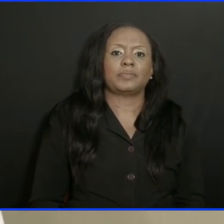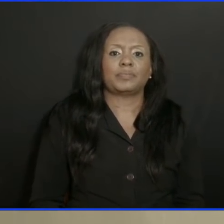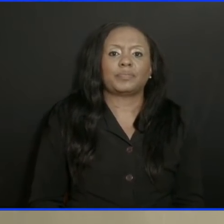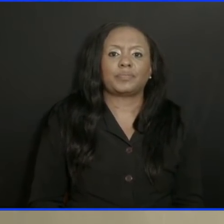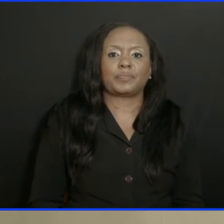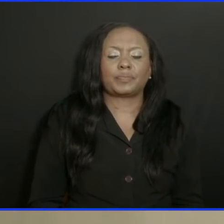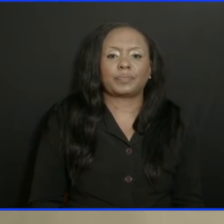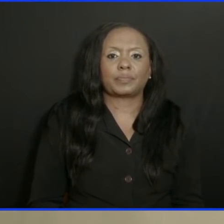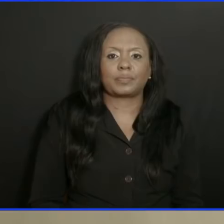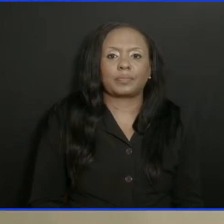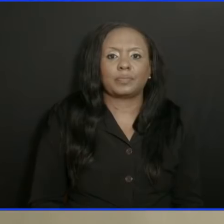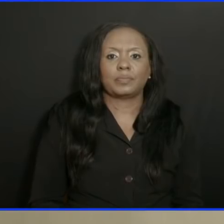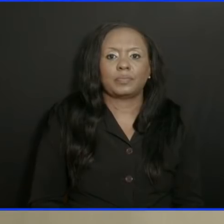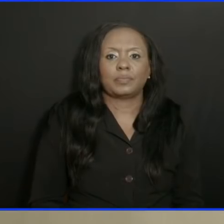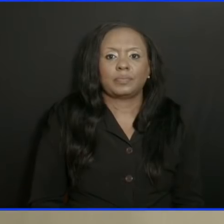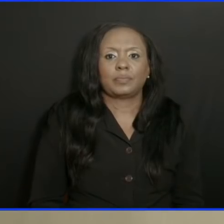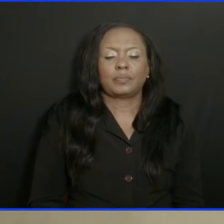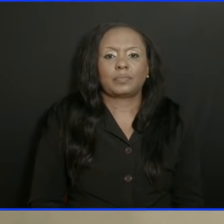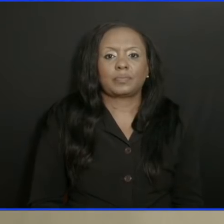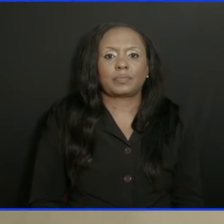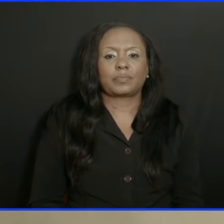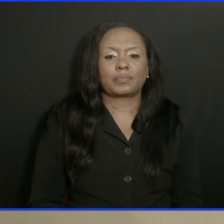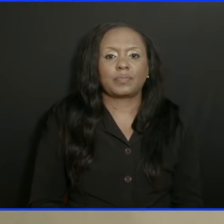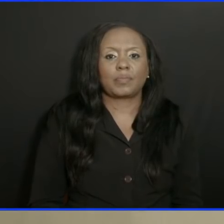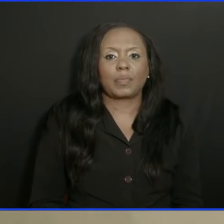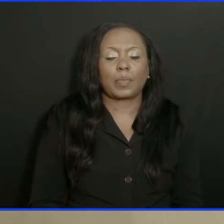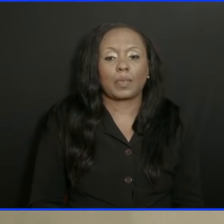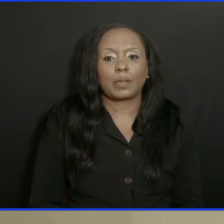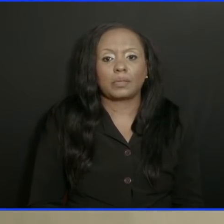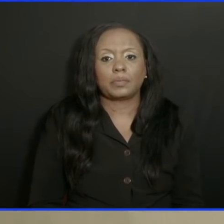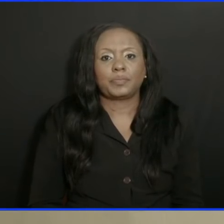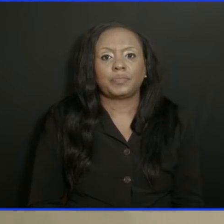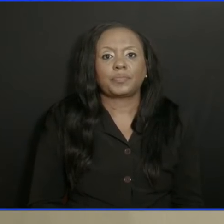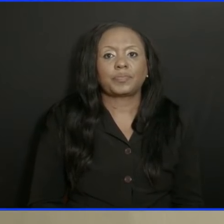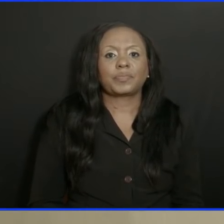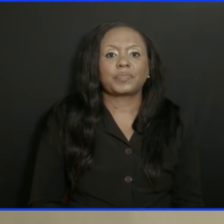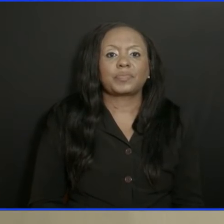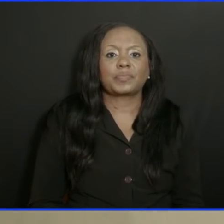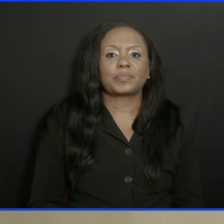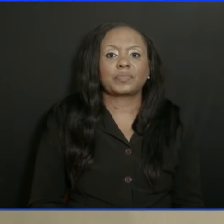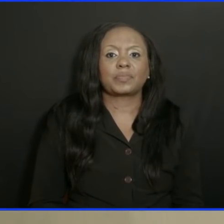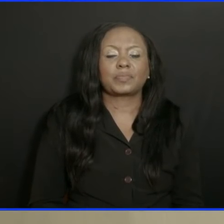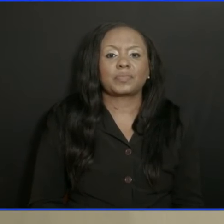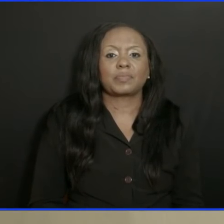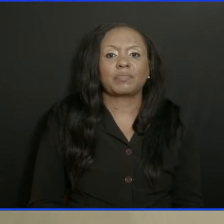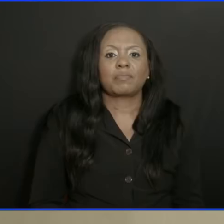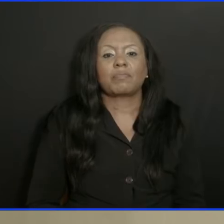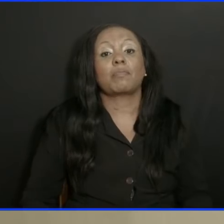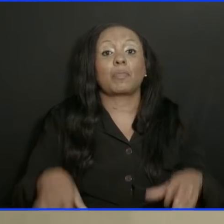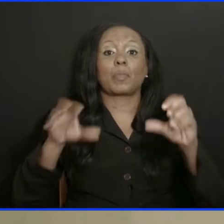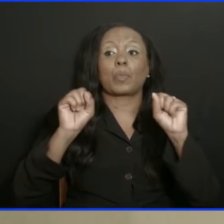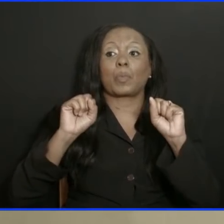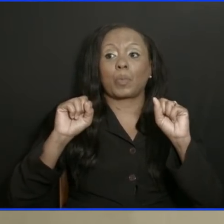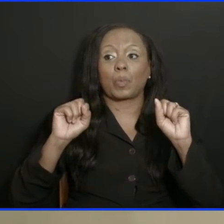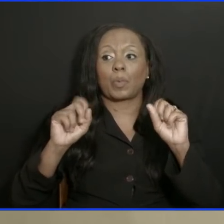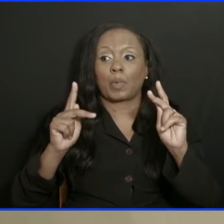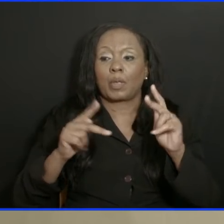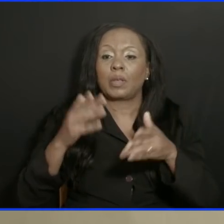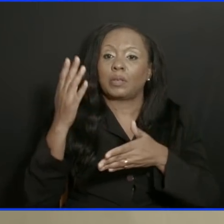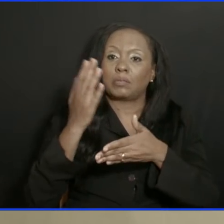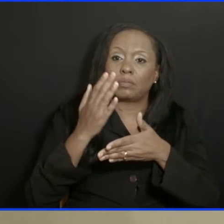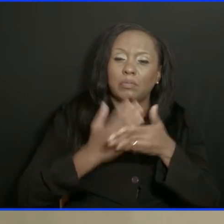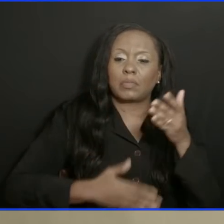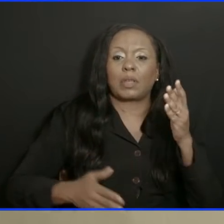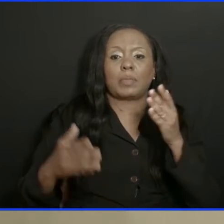So some of the key messages, some of the conclusions and key messages from the exercise that we went through with our colleagues from Cave